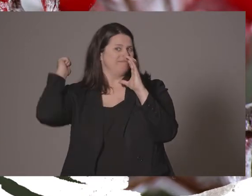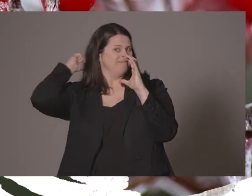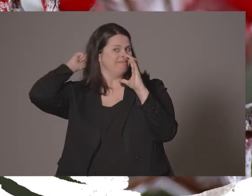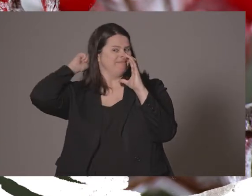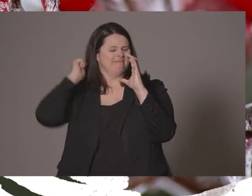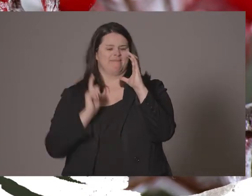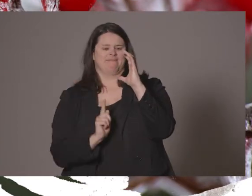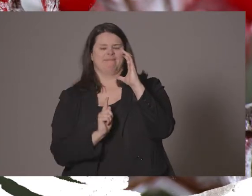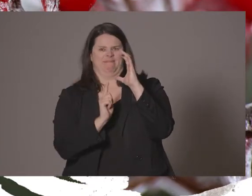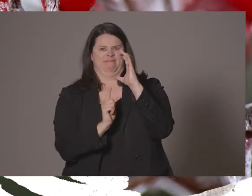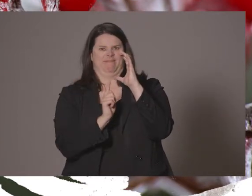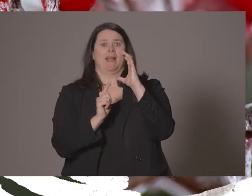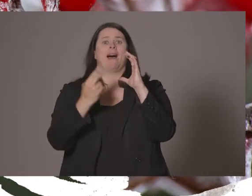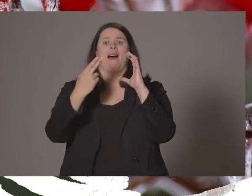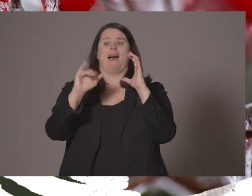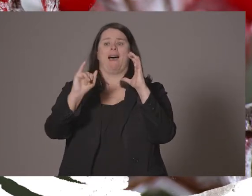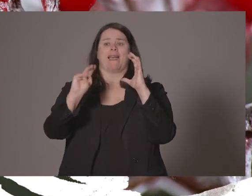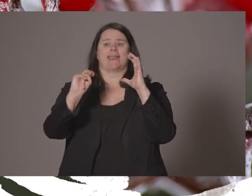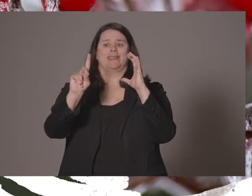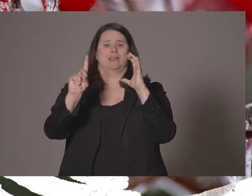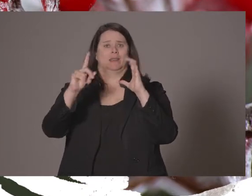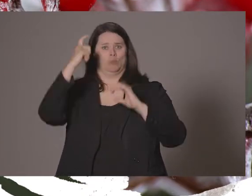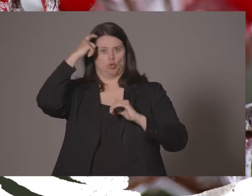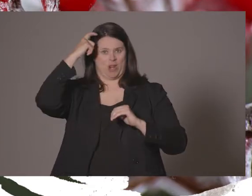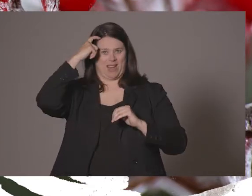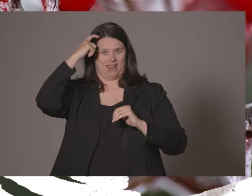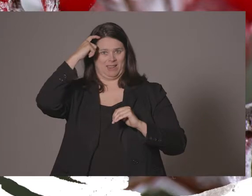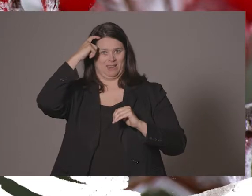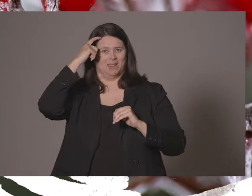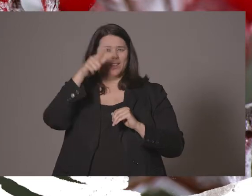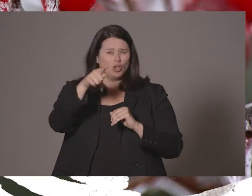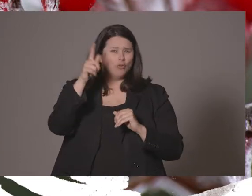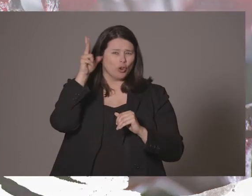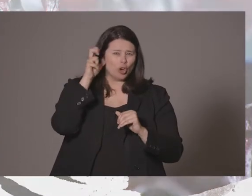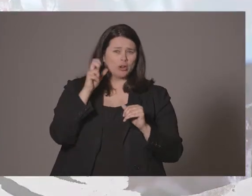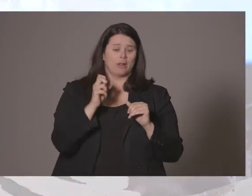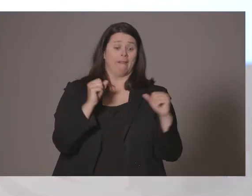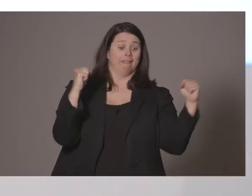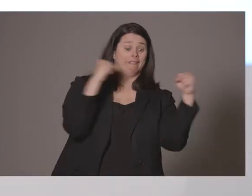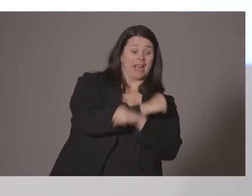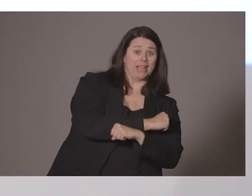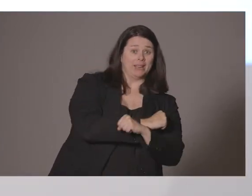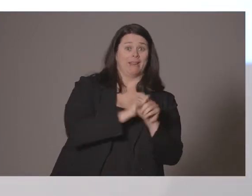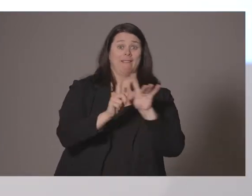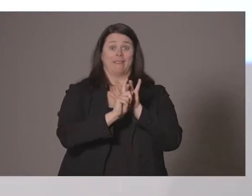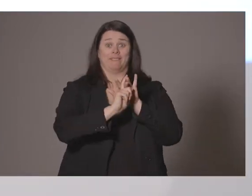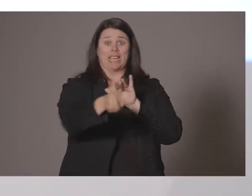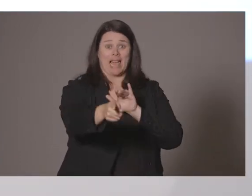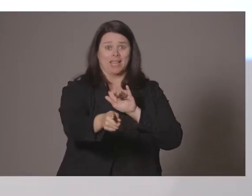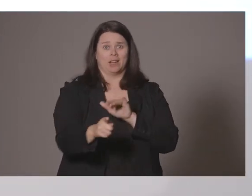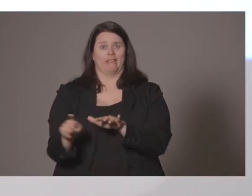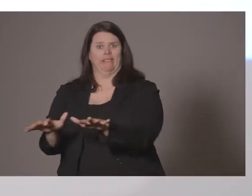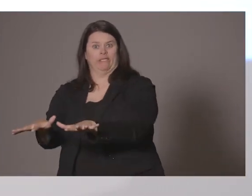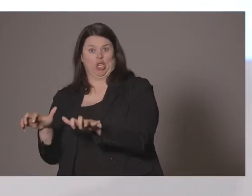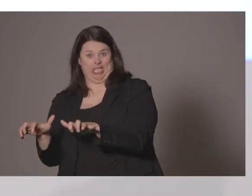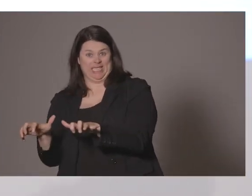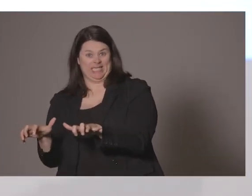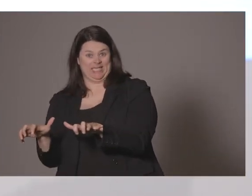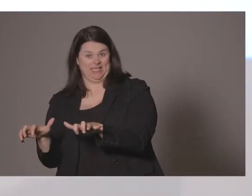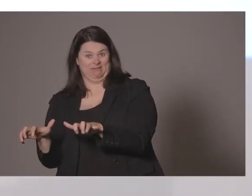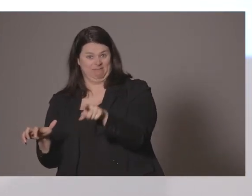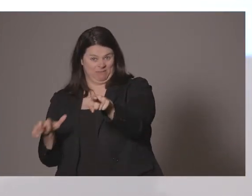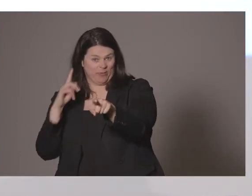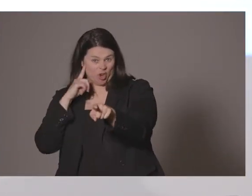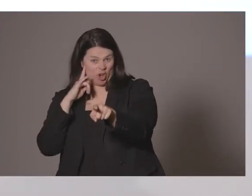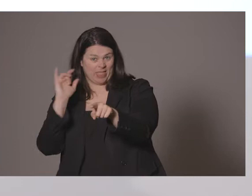influences that. So most people have heard of fight, flight, freeze, I'm guessing. And then there's